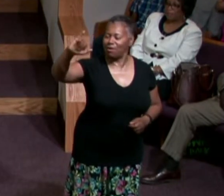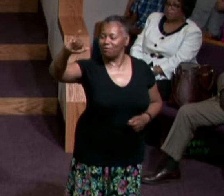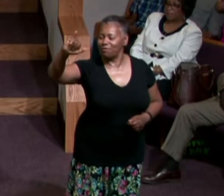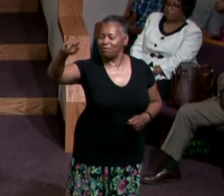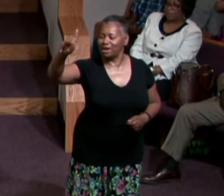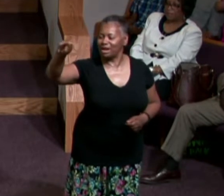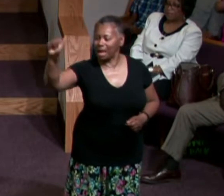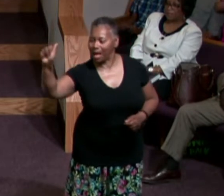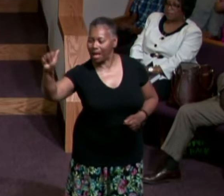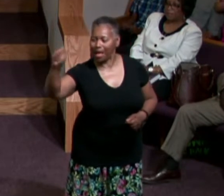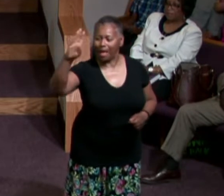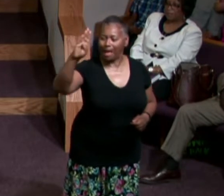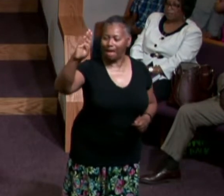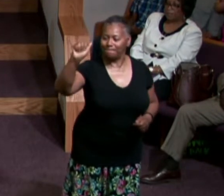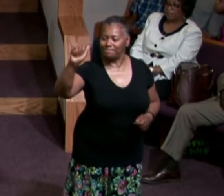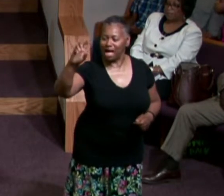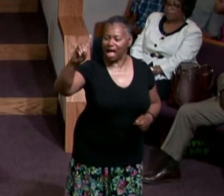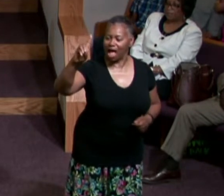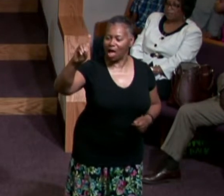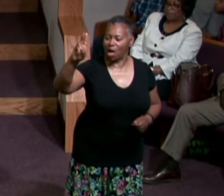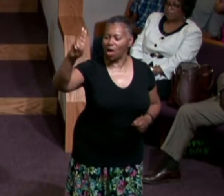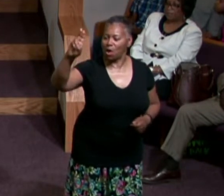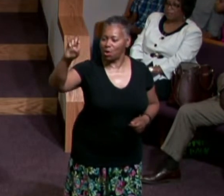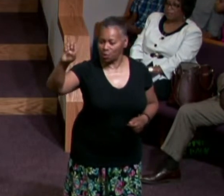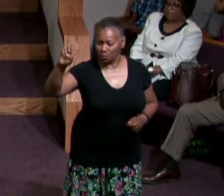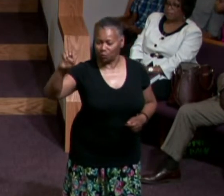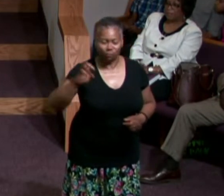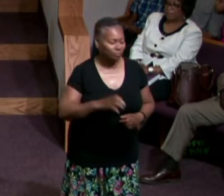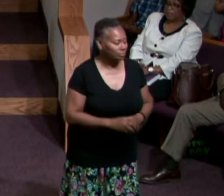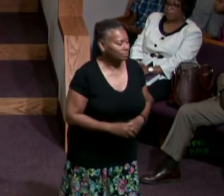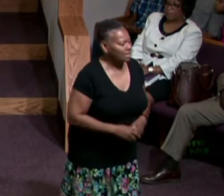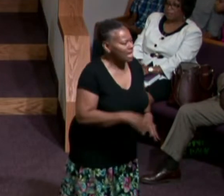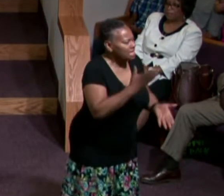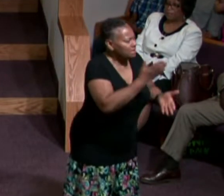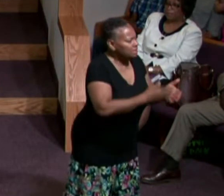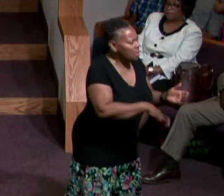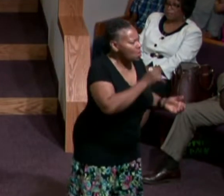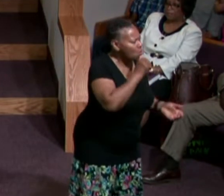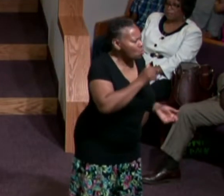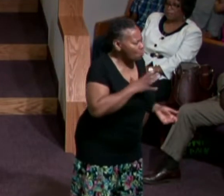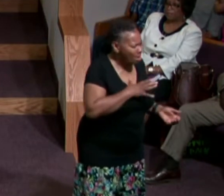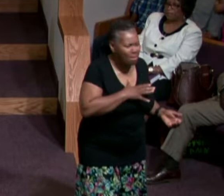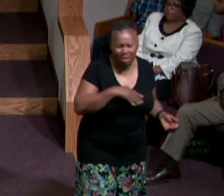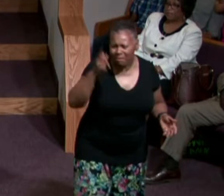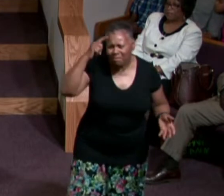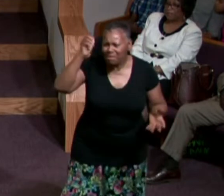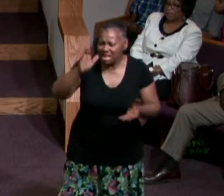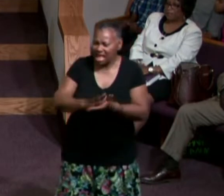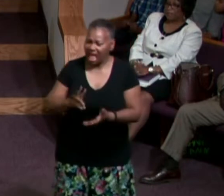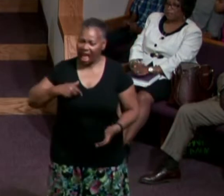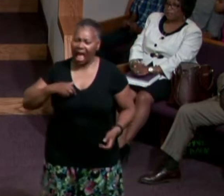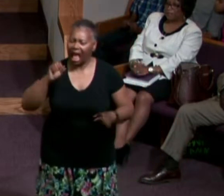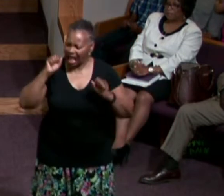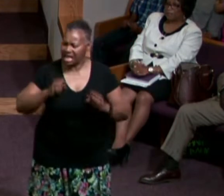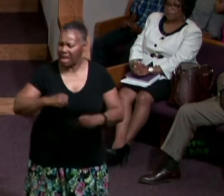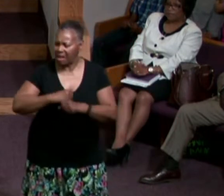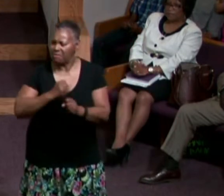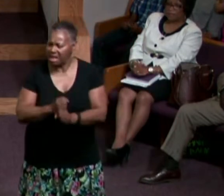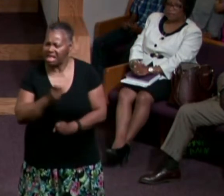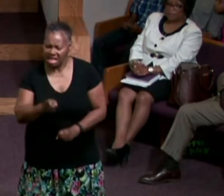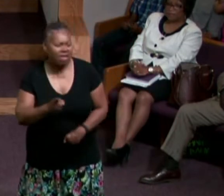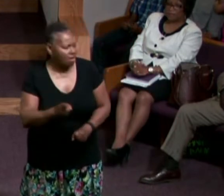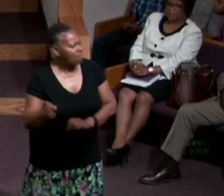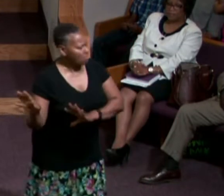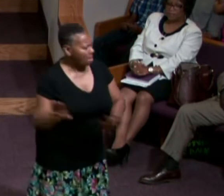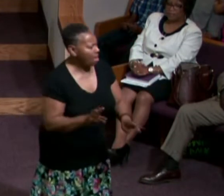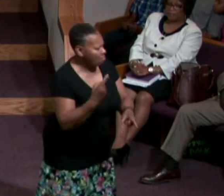Because there are some sisters who think that if he get a dose of me, I'm gonna make him act right. Can I keep it real with